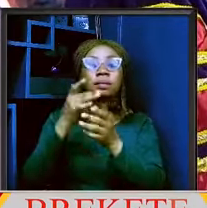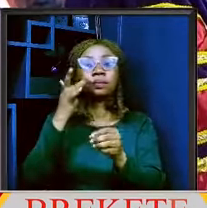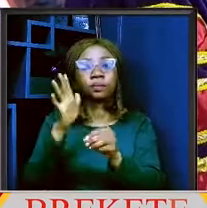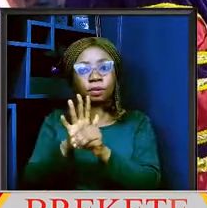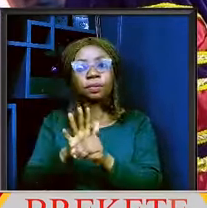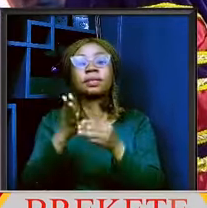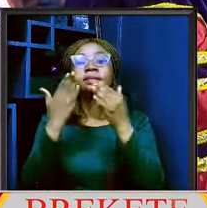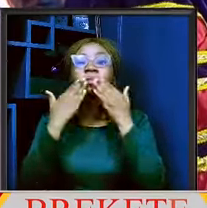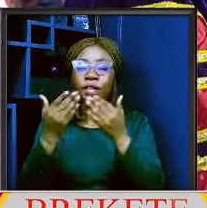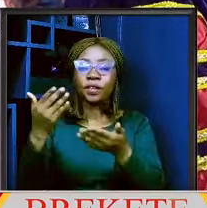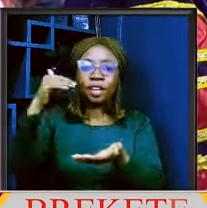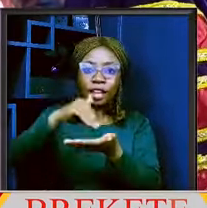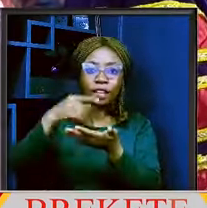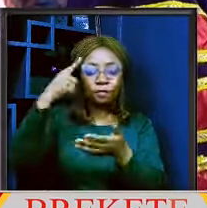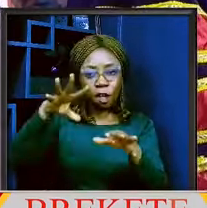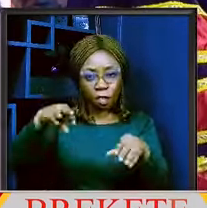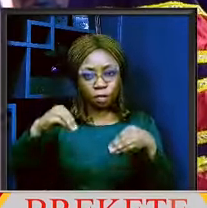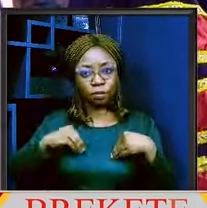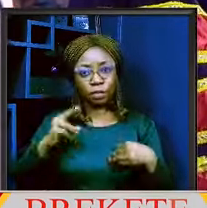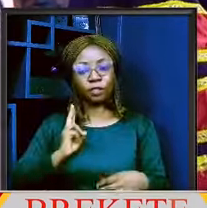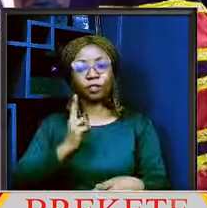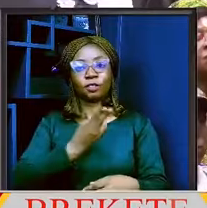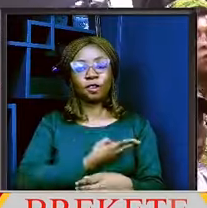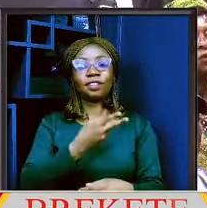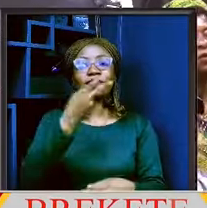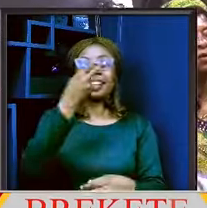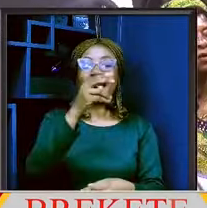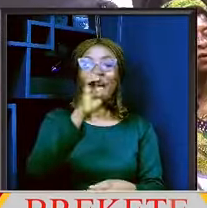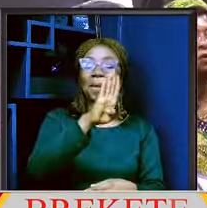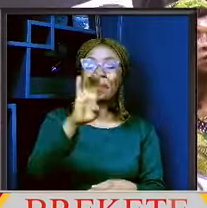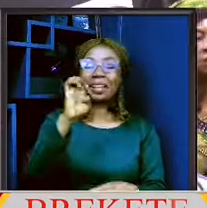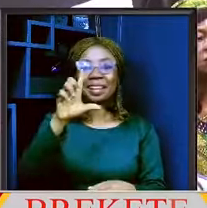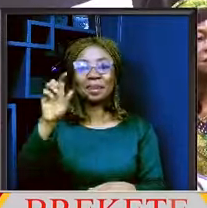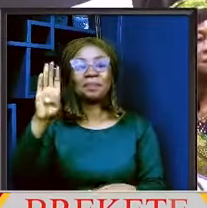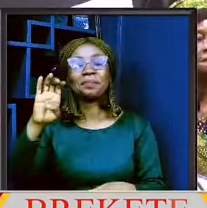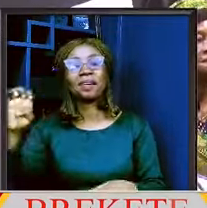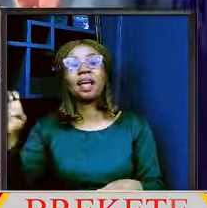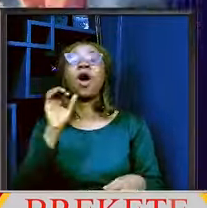for accepting us and receiving us here. Embelembe.